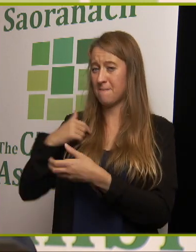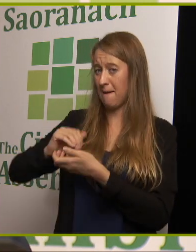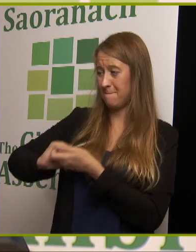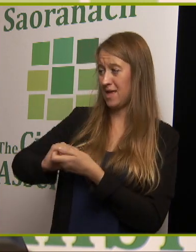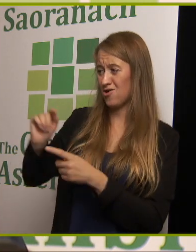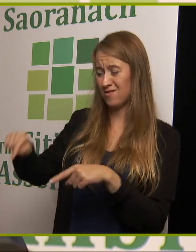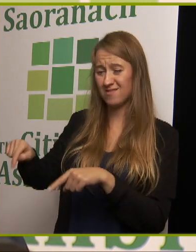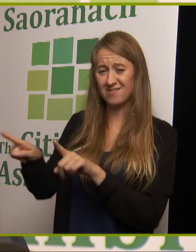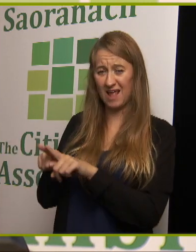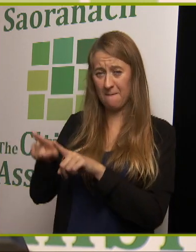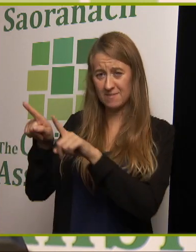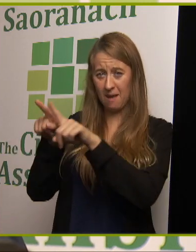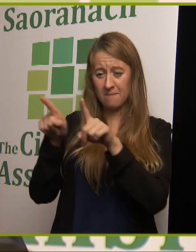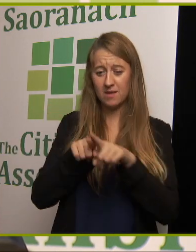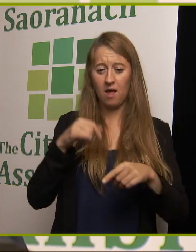So